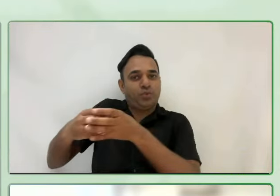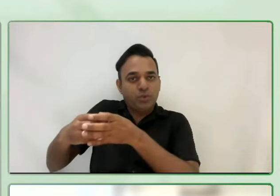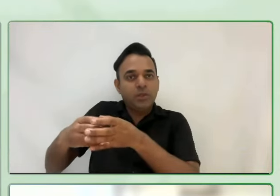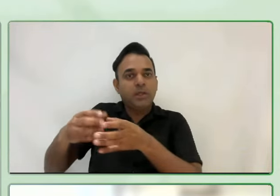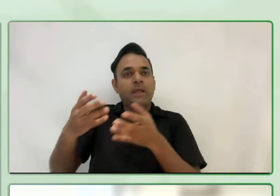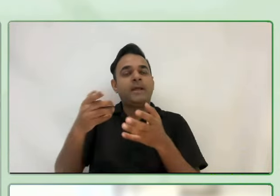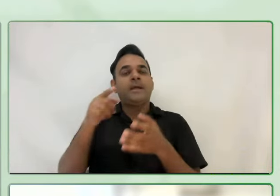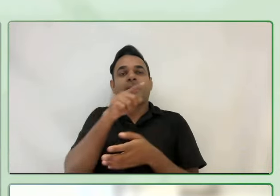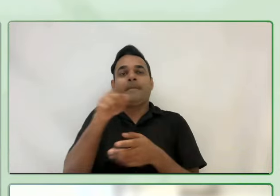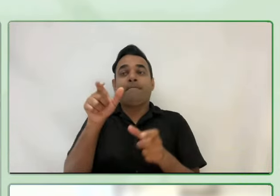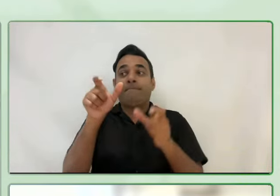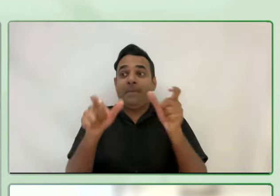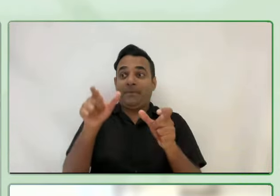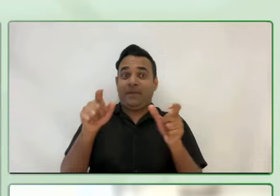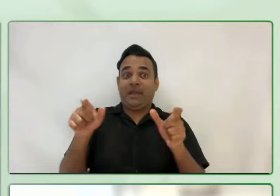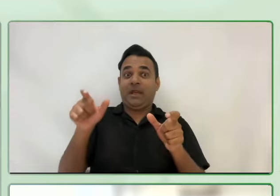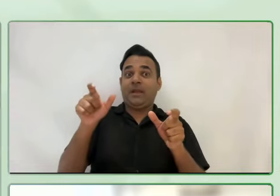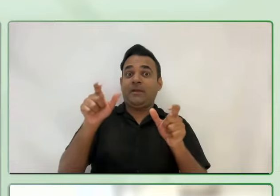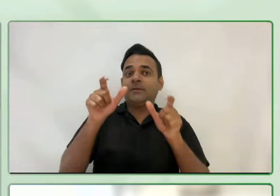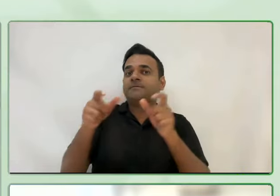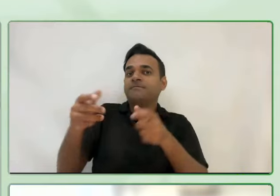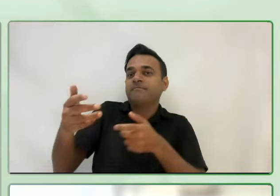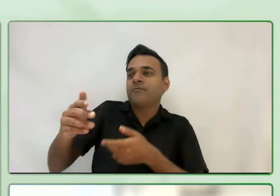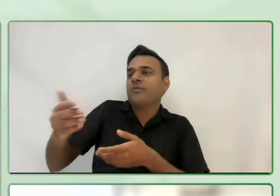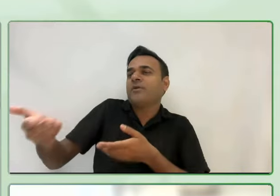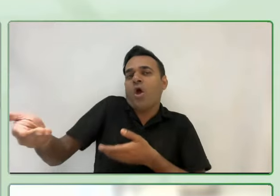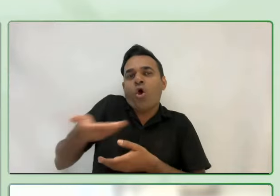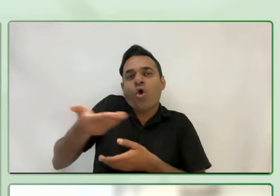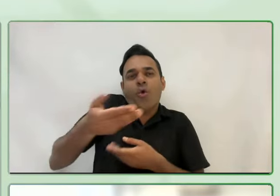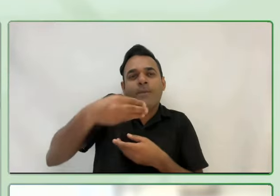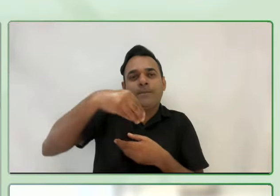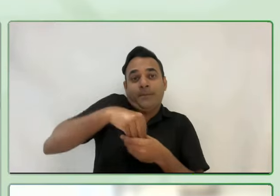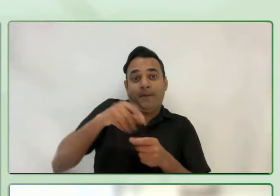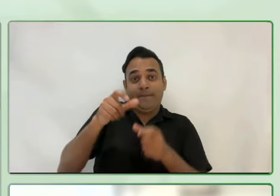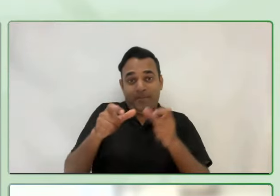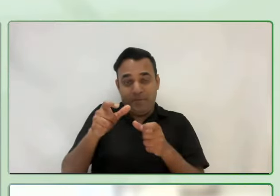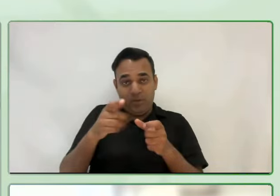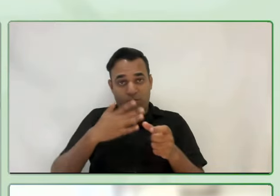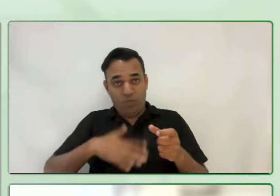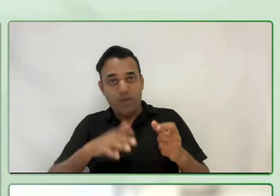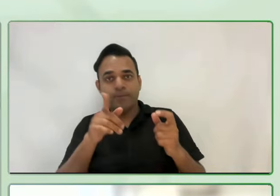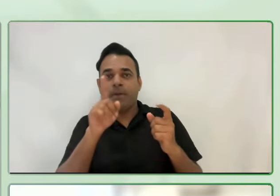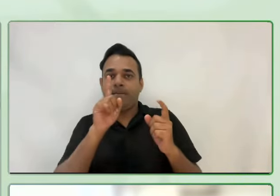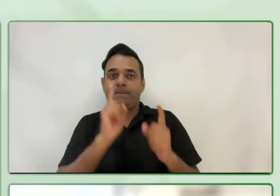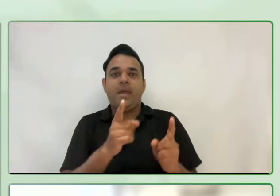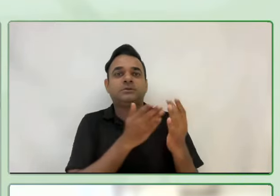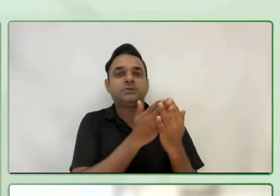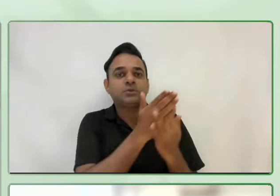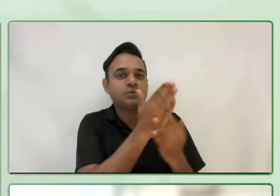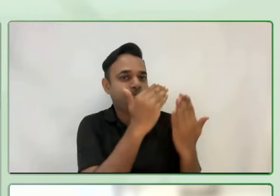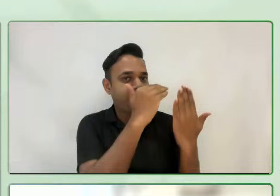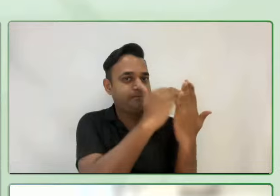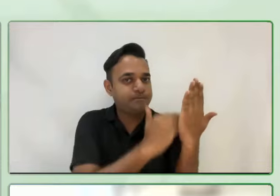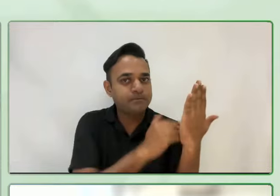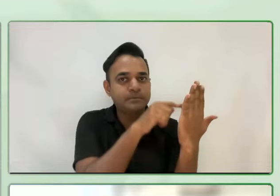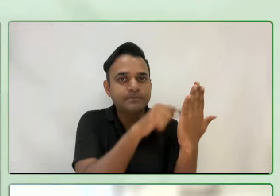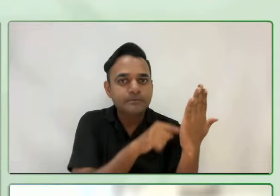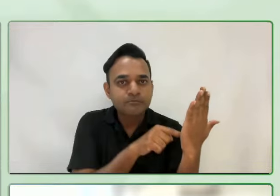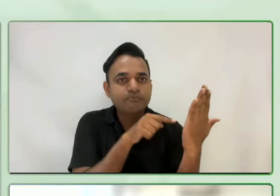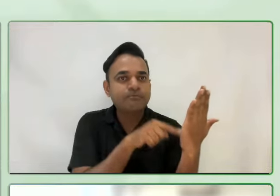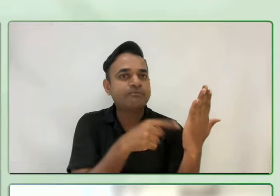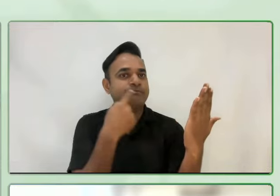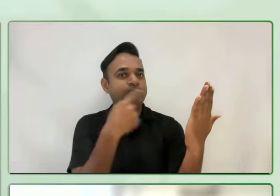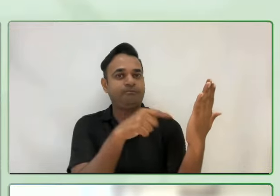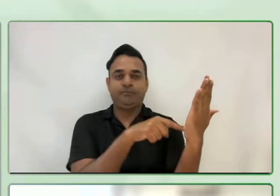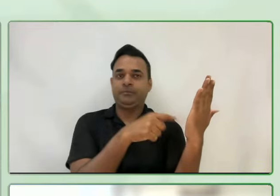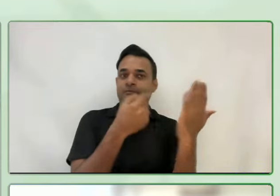these products could potentially jeopardize their IT security. But once we talk to them, we give them information, the